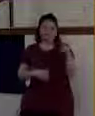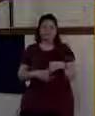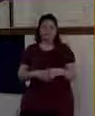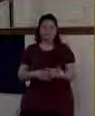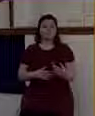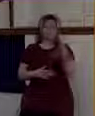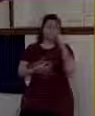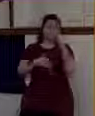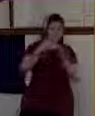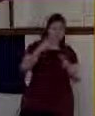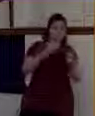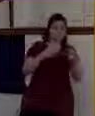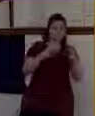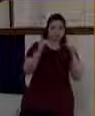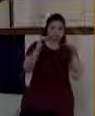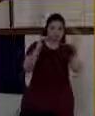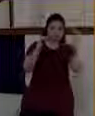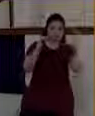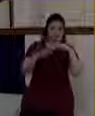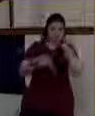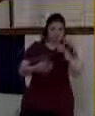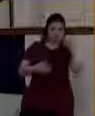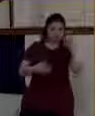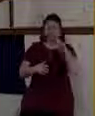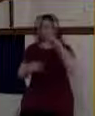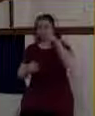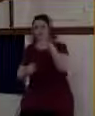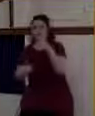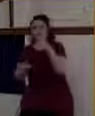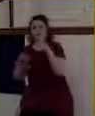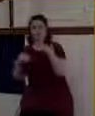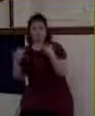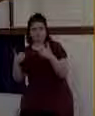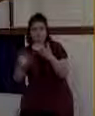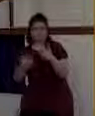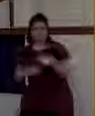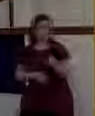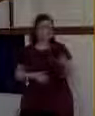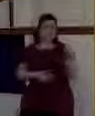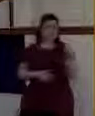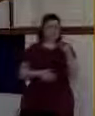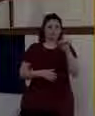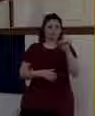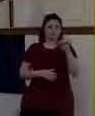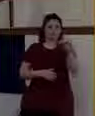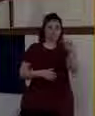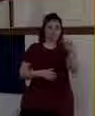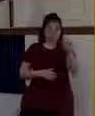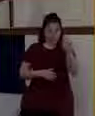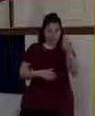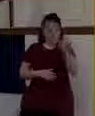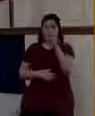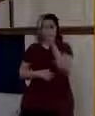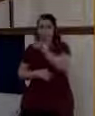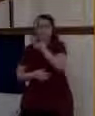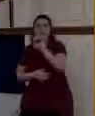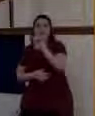and the other is younger. One is from Judah. Another is from Bethel, there in the kingdom of